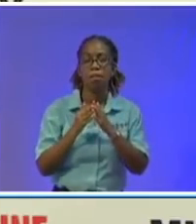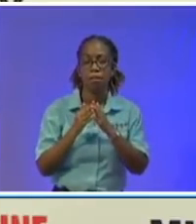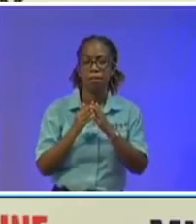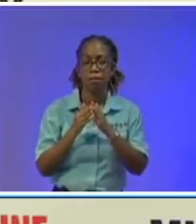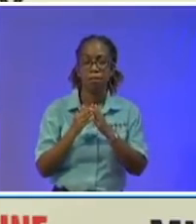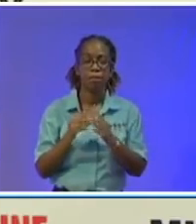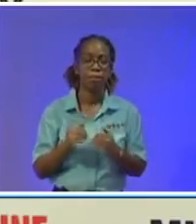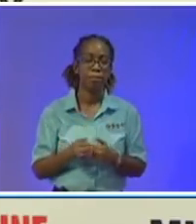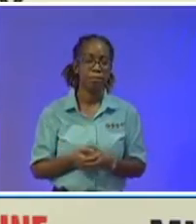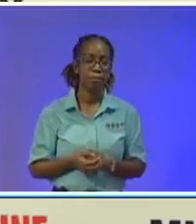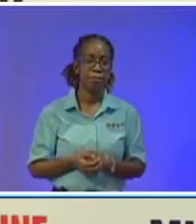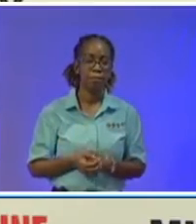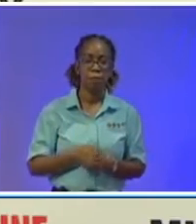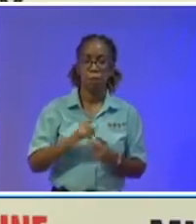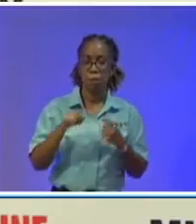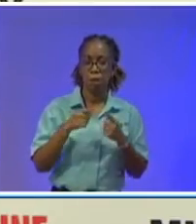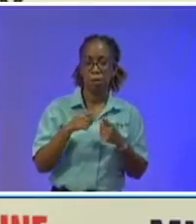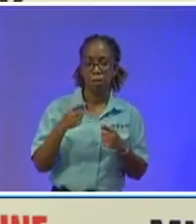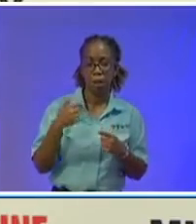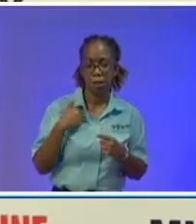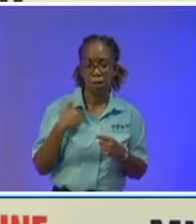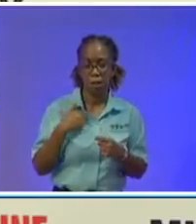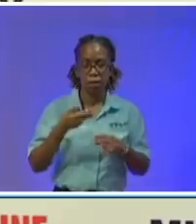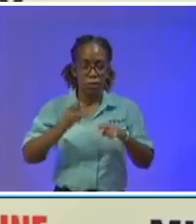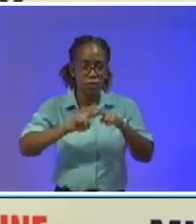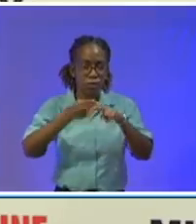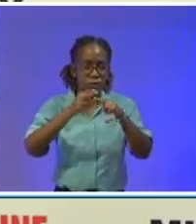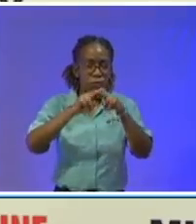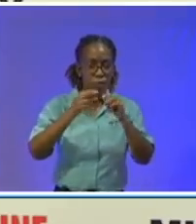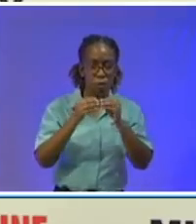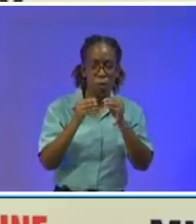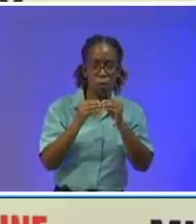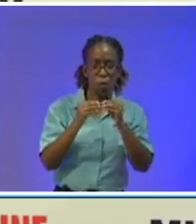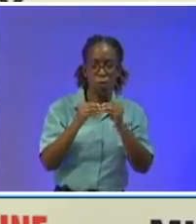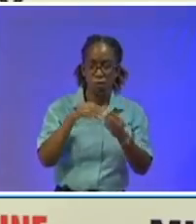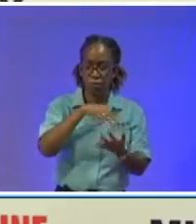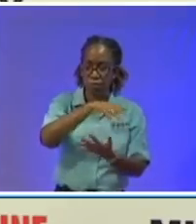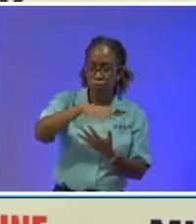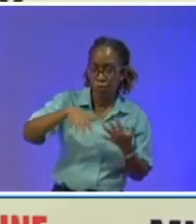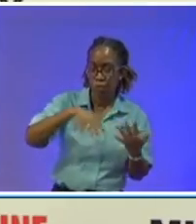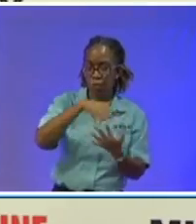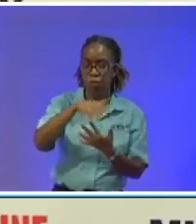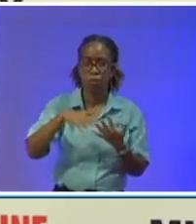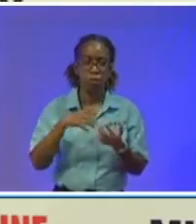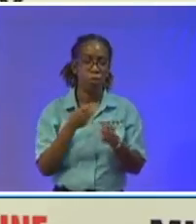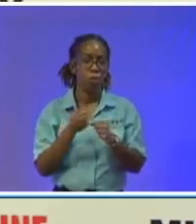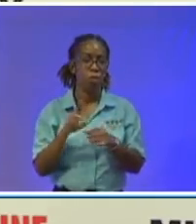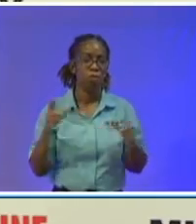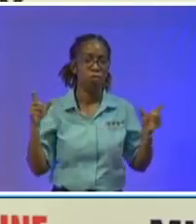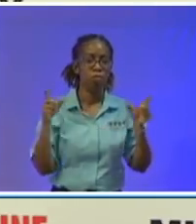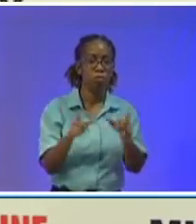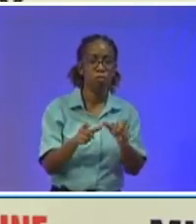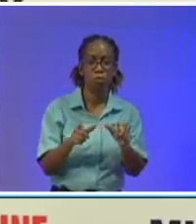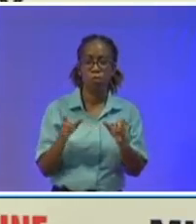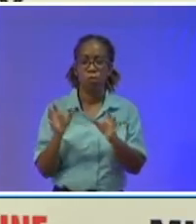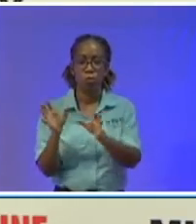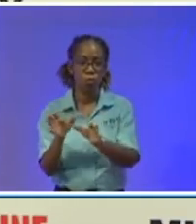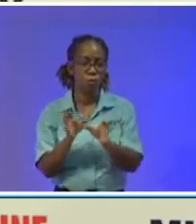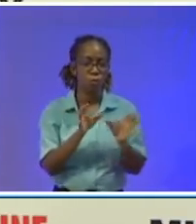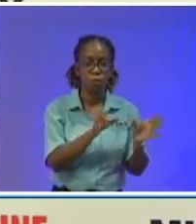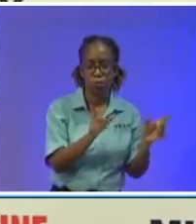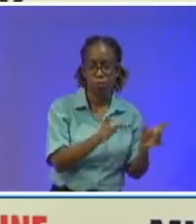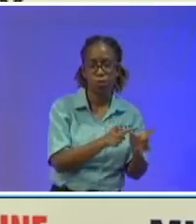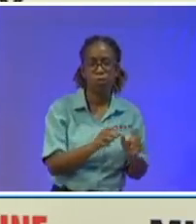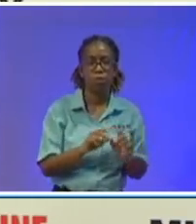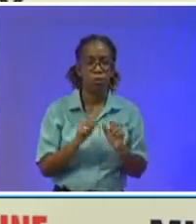when there's an increased gathering of persons in terms of an increased movement of people, together with non-adherence of the public health guidelines, you tend to find